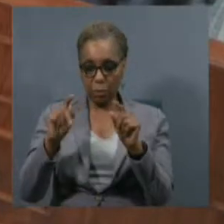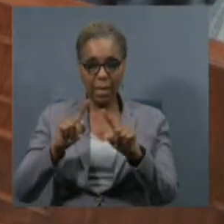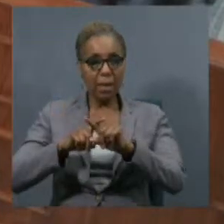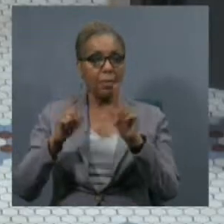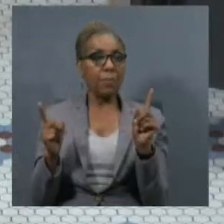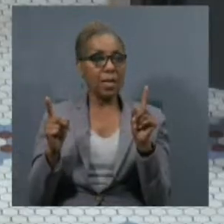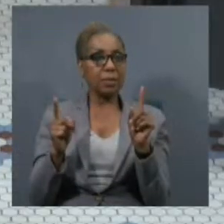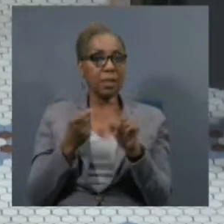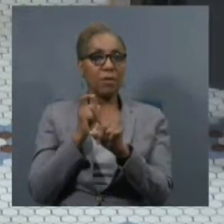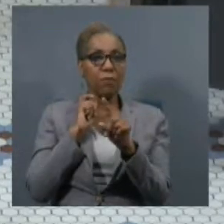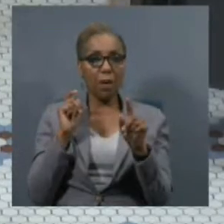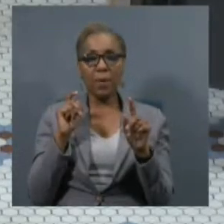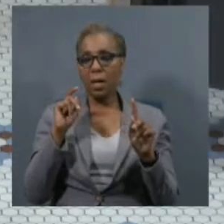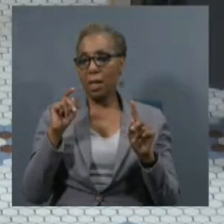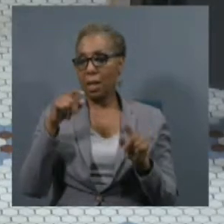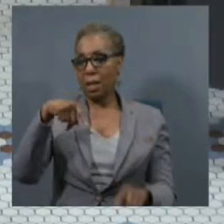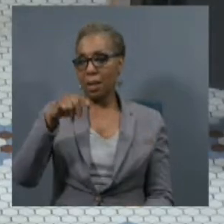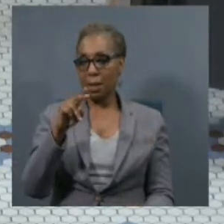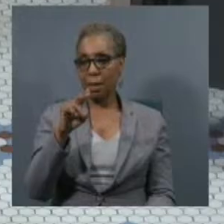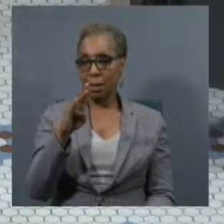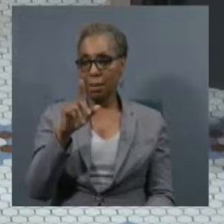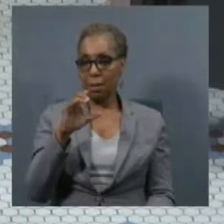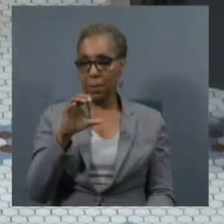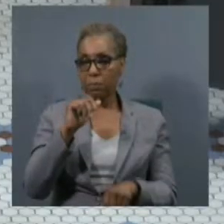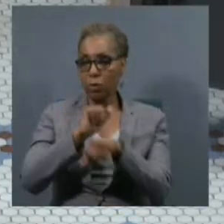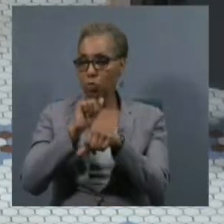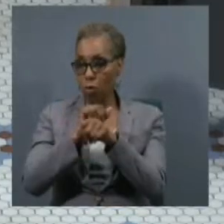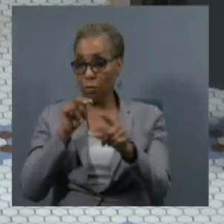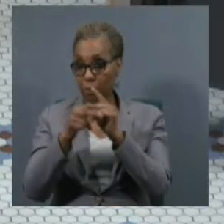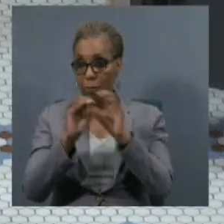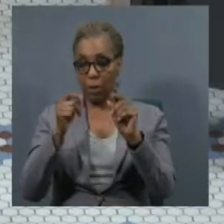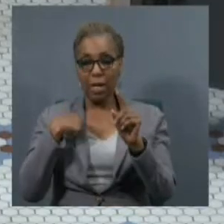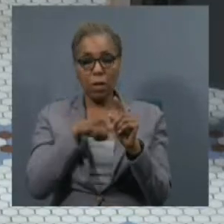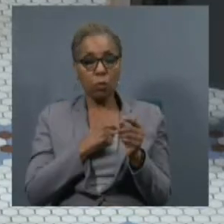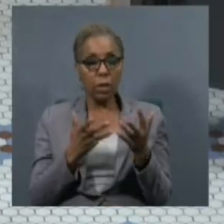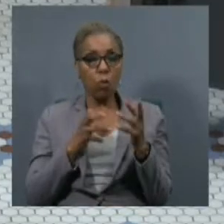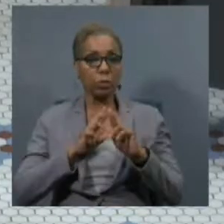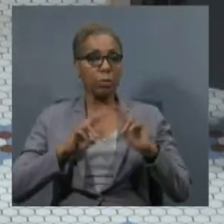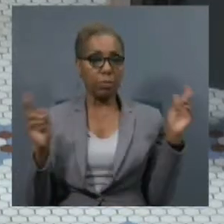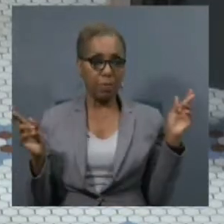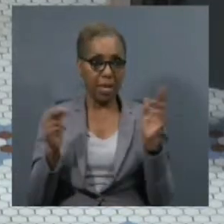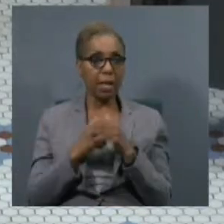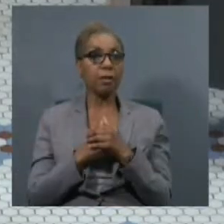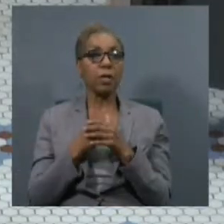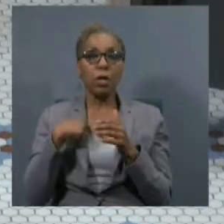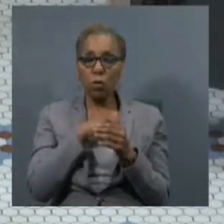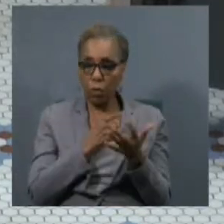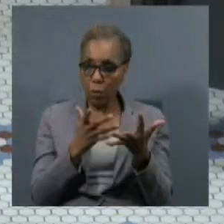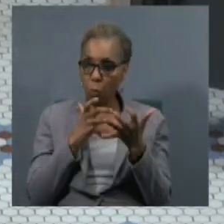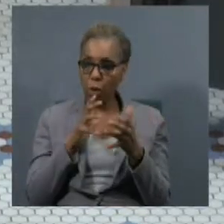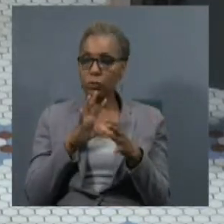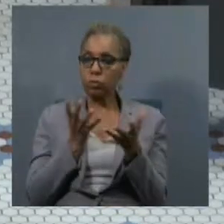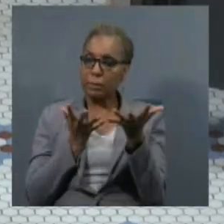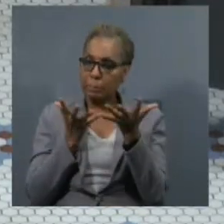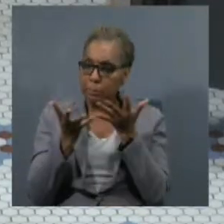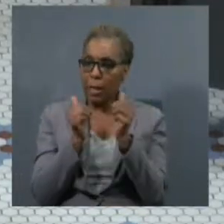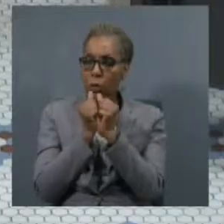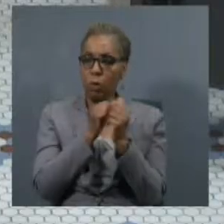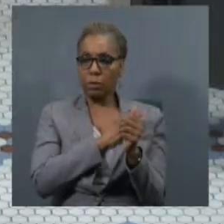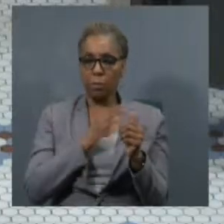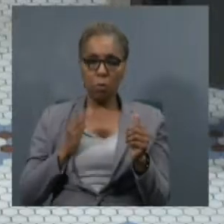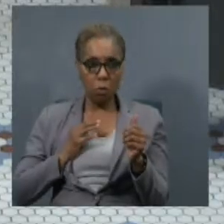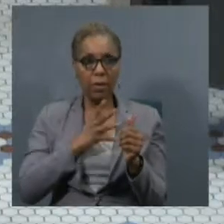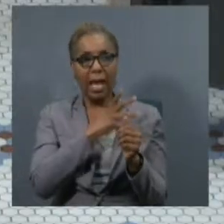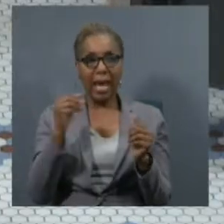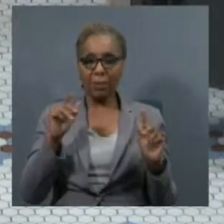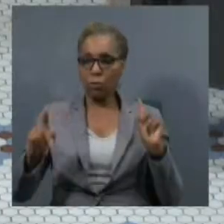from a public works standpoint, we'd like to be prepared. We'd like to engage with the board and